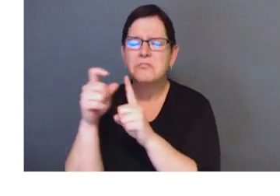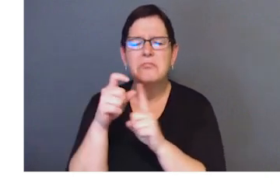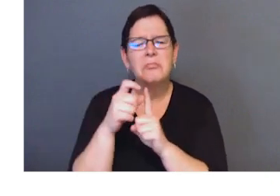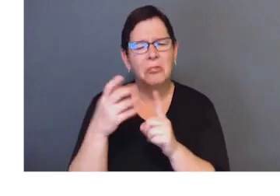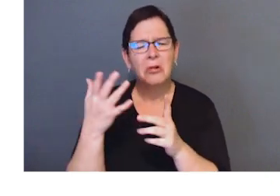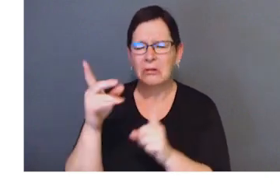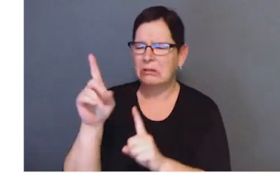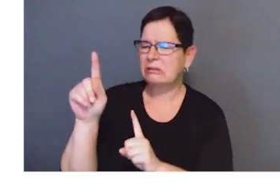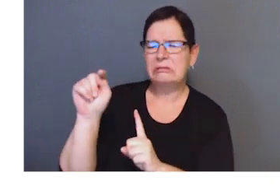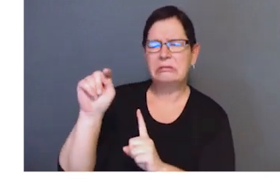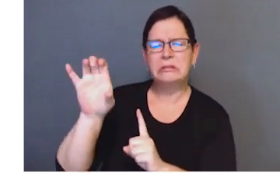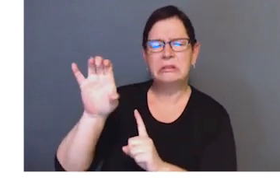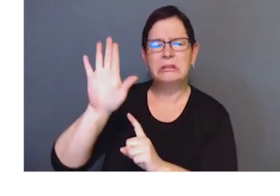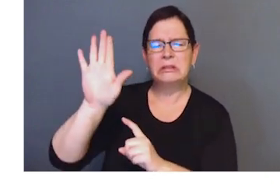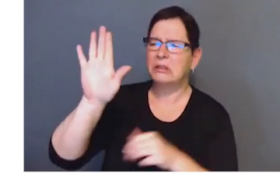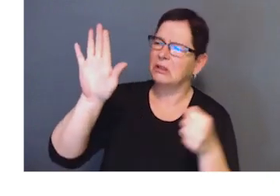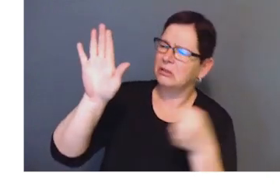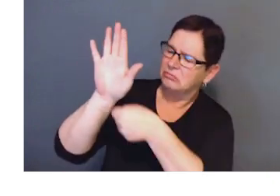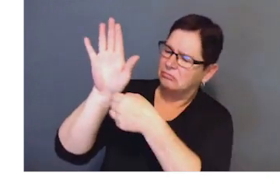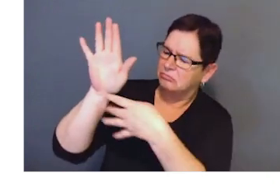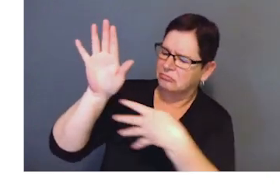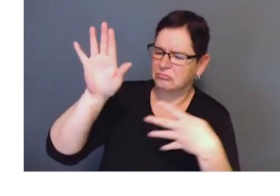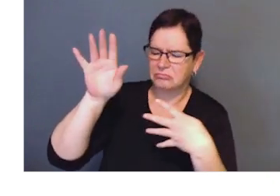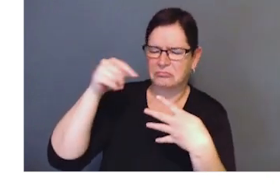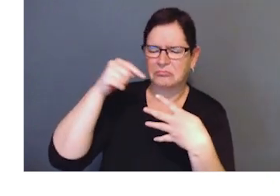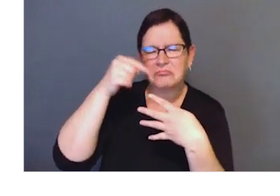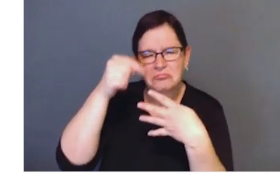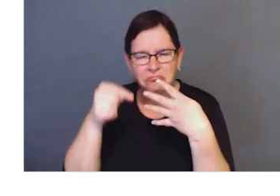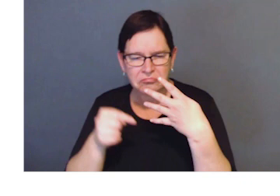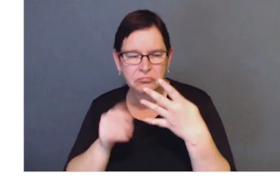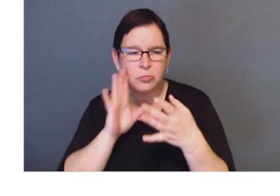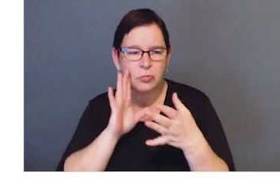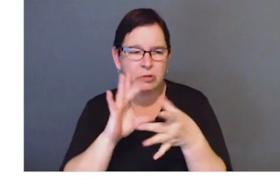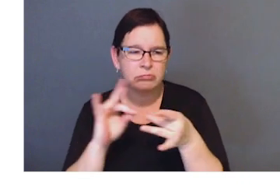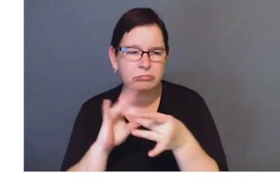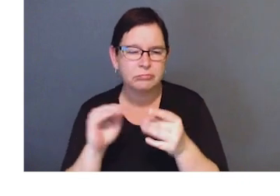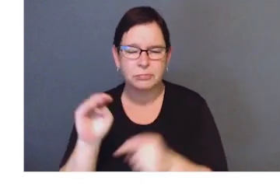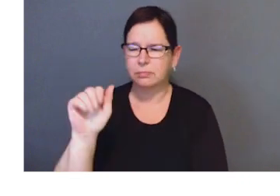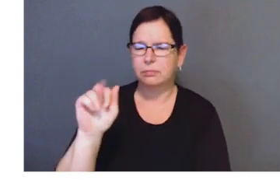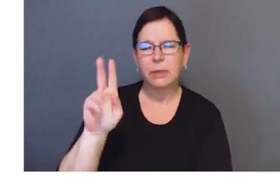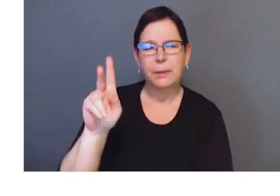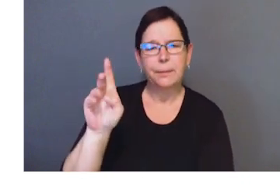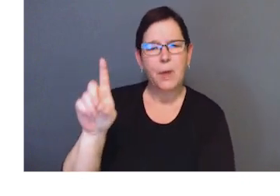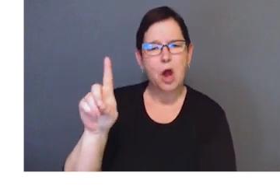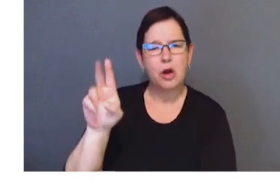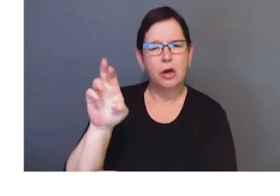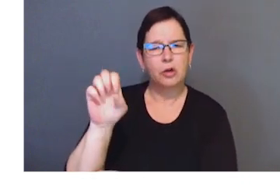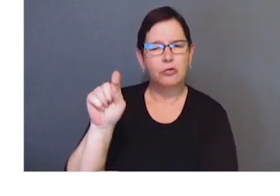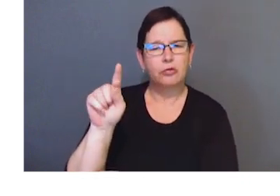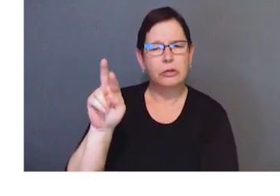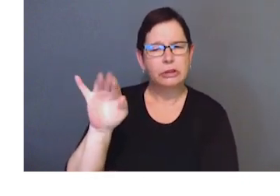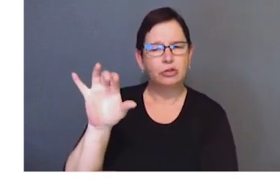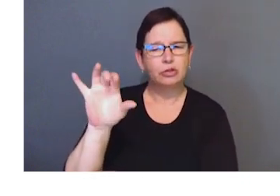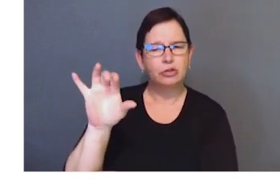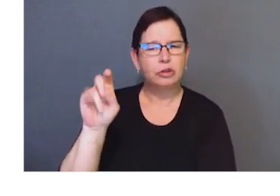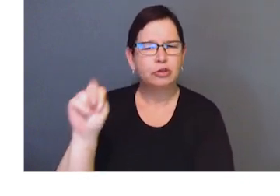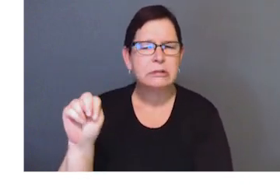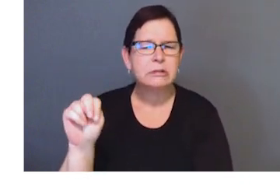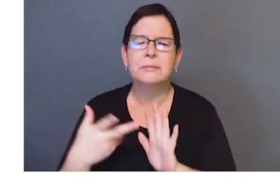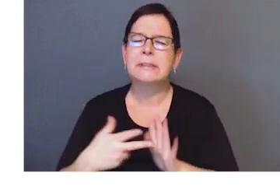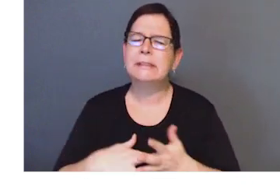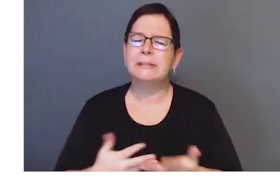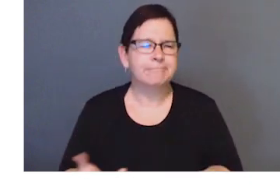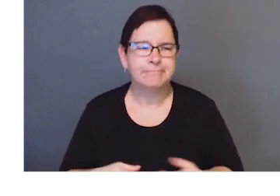Marked restriction. You may be eligible if you have an impairment in physical or mental functions that